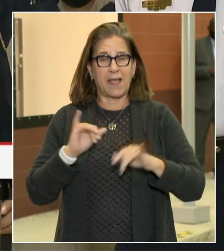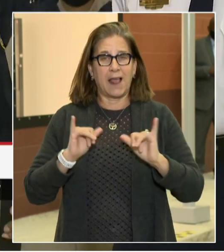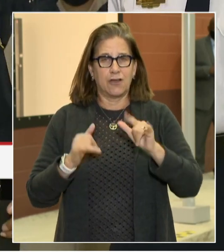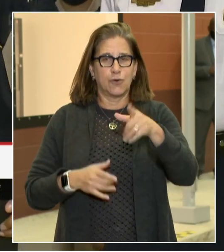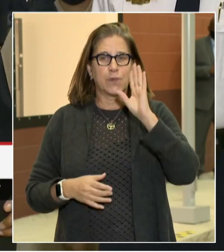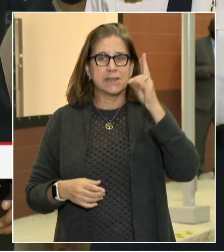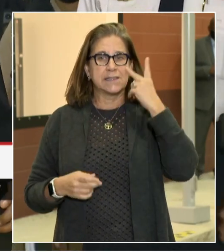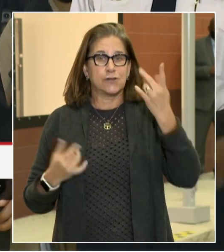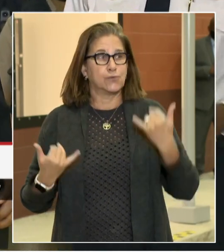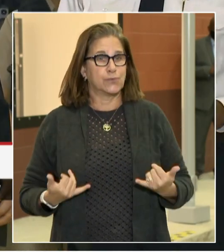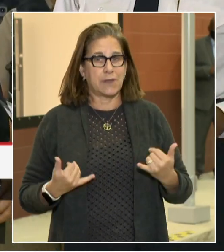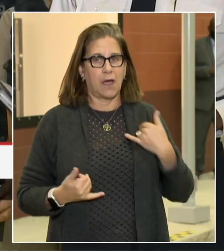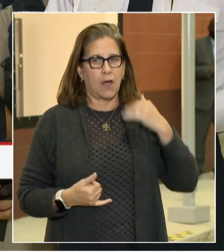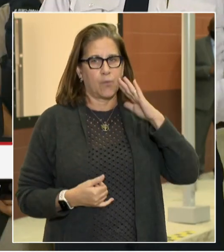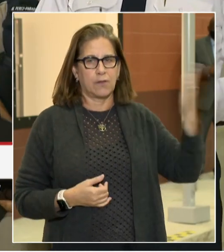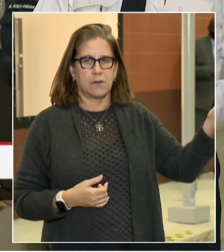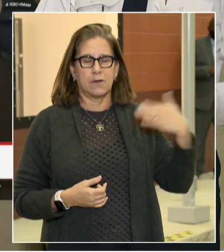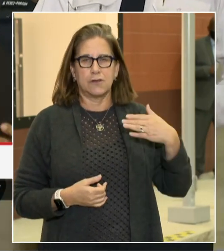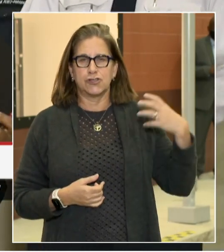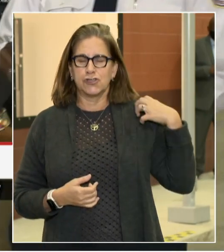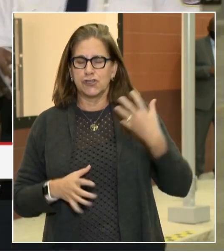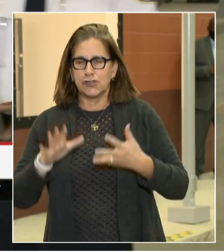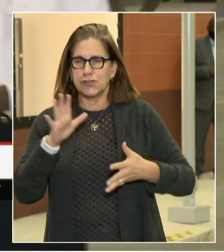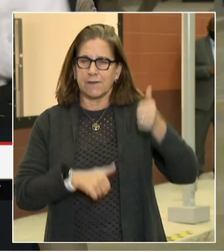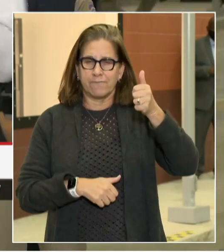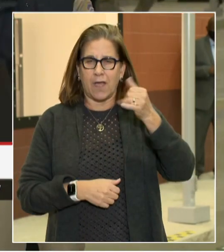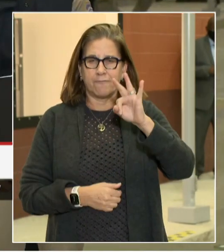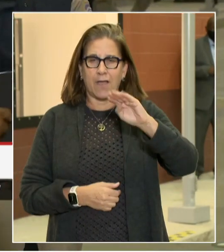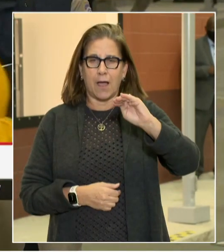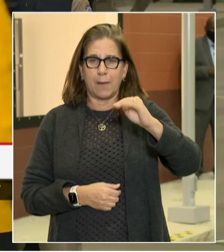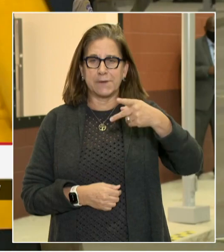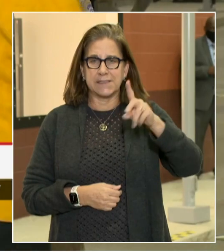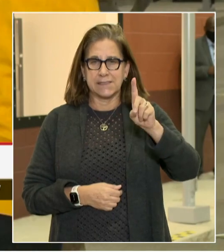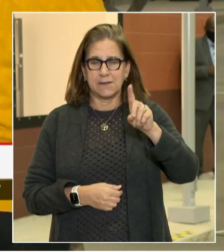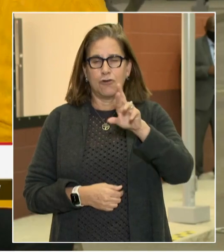Metropolitan Police Department, Robert Conti.